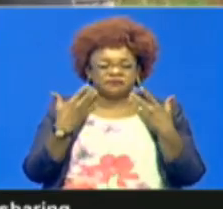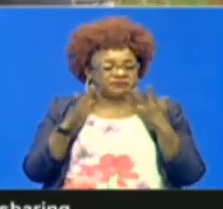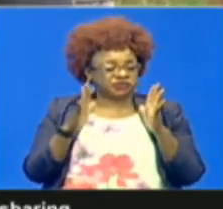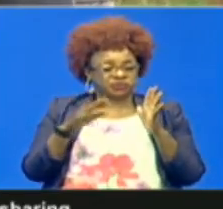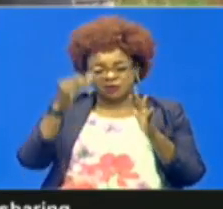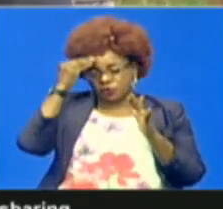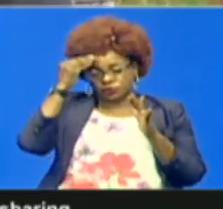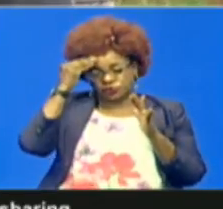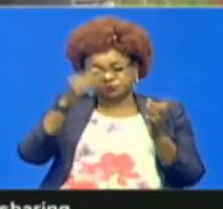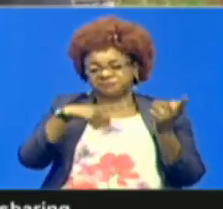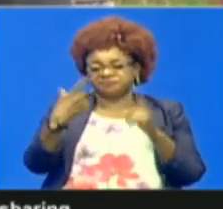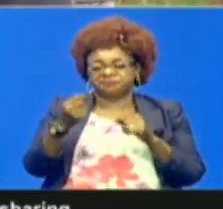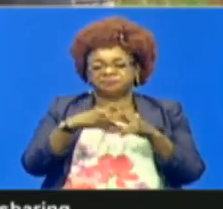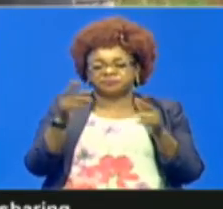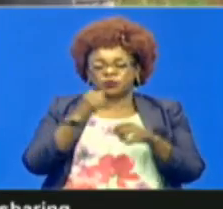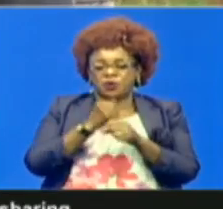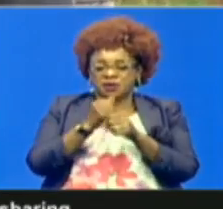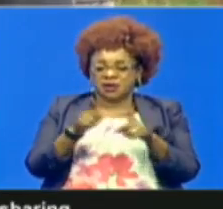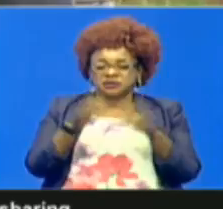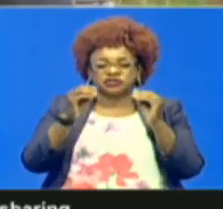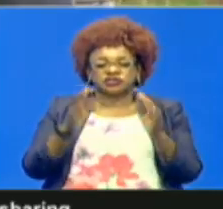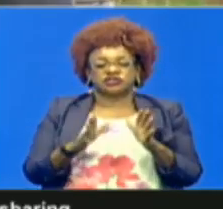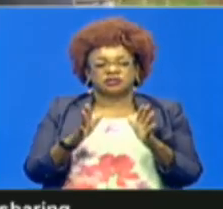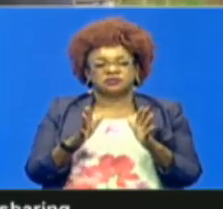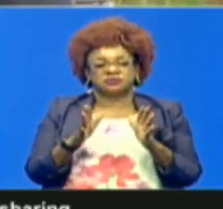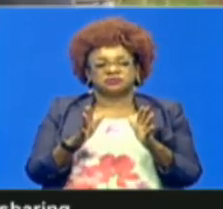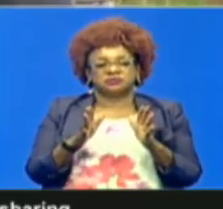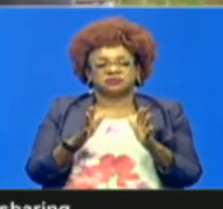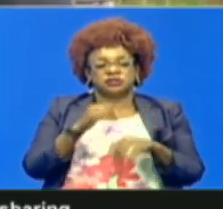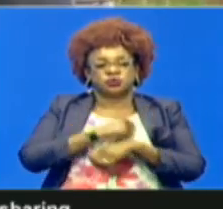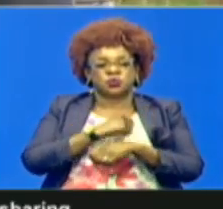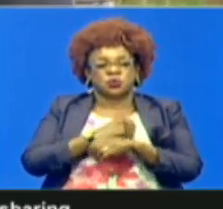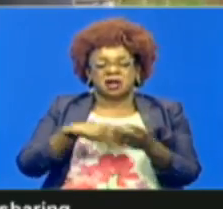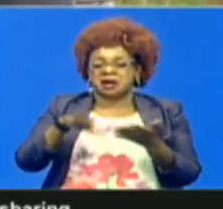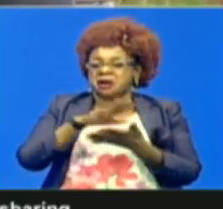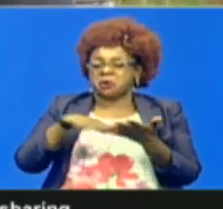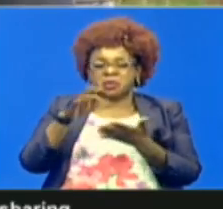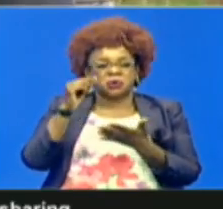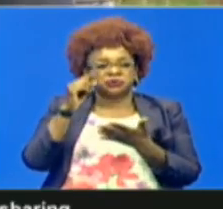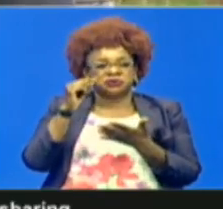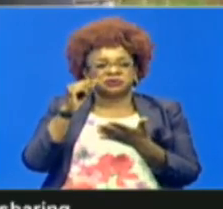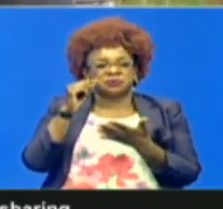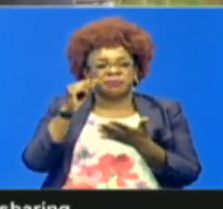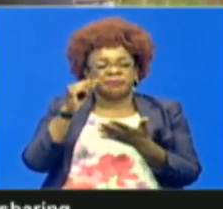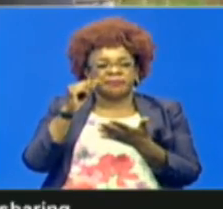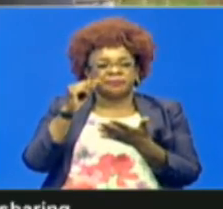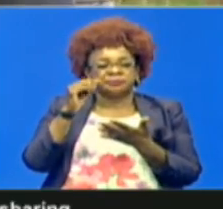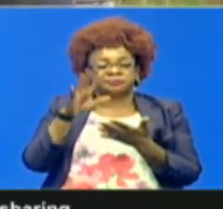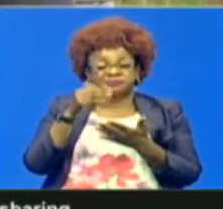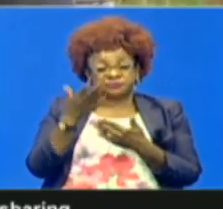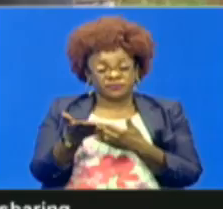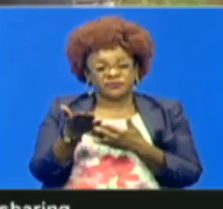course, I went and started working as a teacher in a school around the coast. And from there